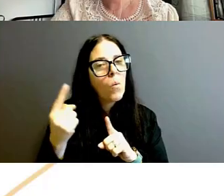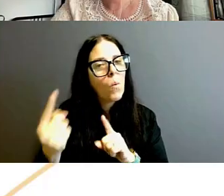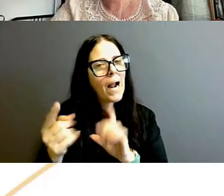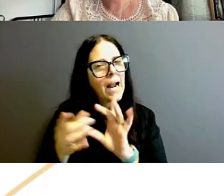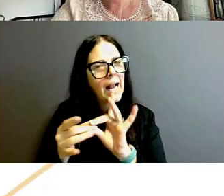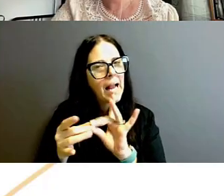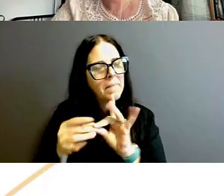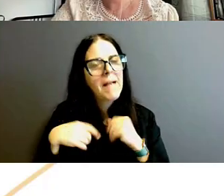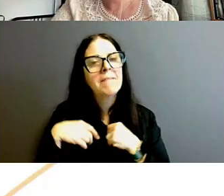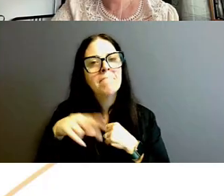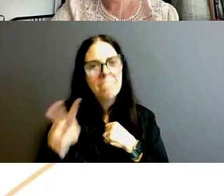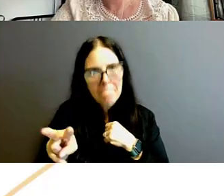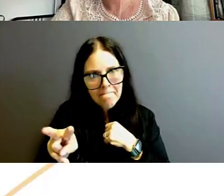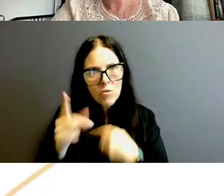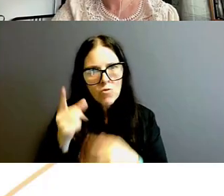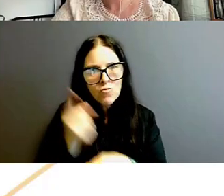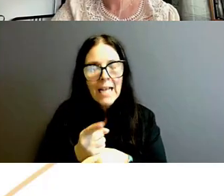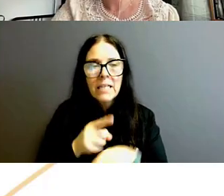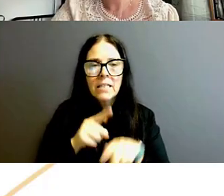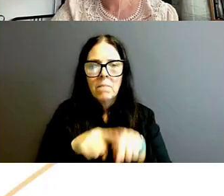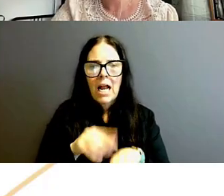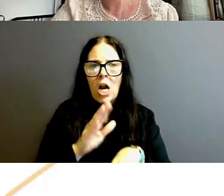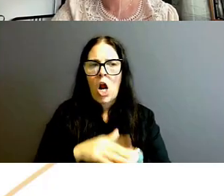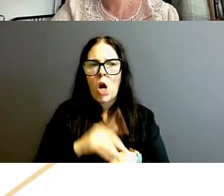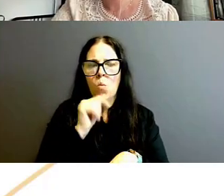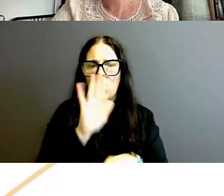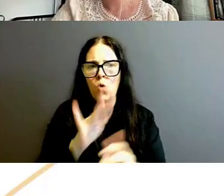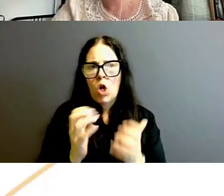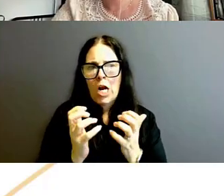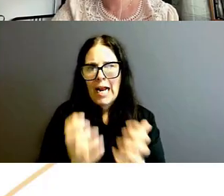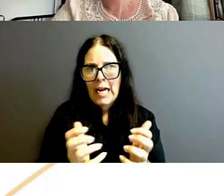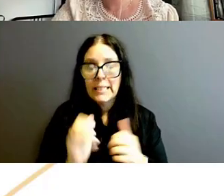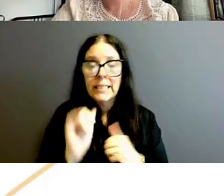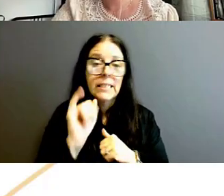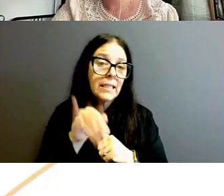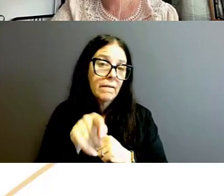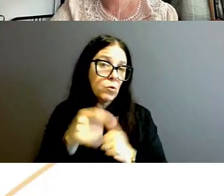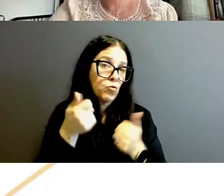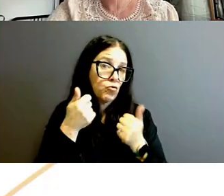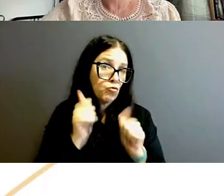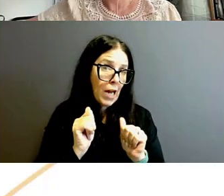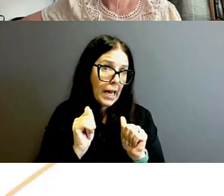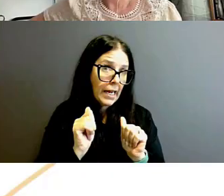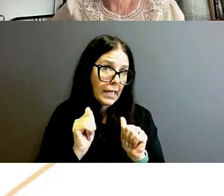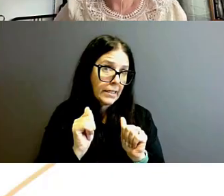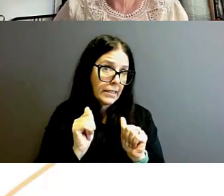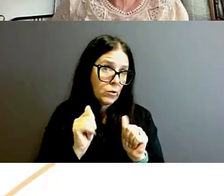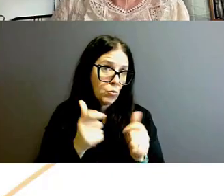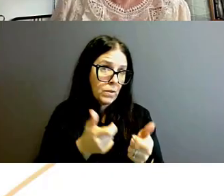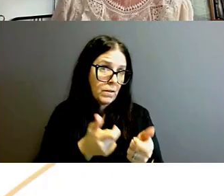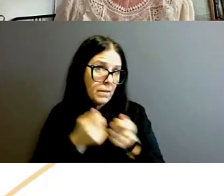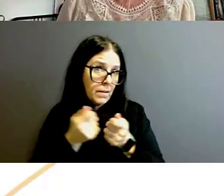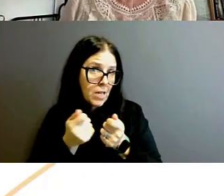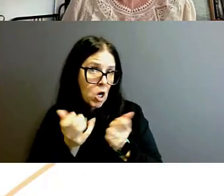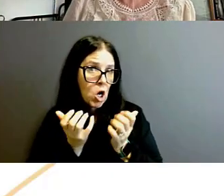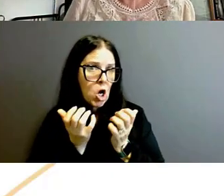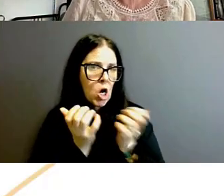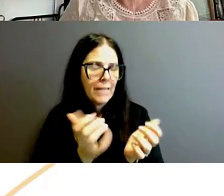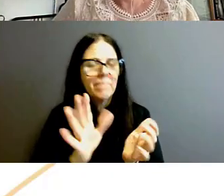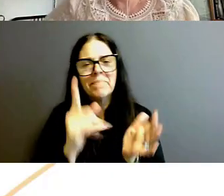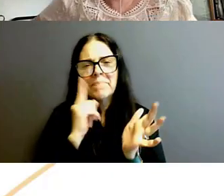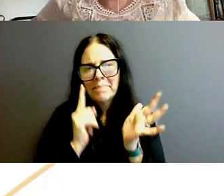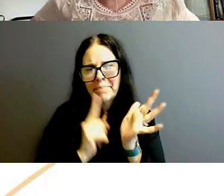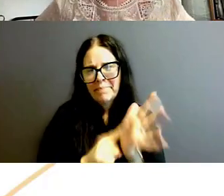that depends on whom you're trying to target. So if you're trying to target an audience, let's say